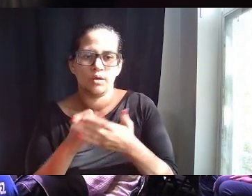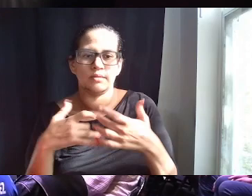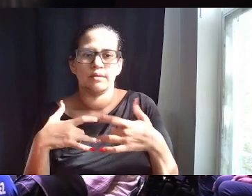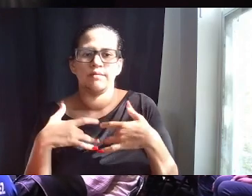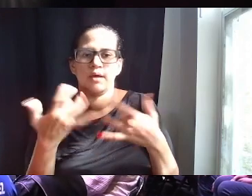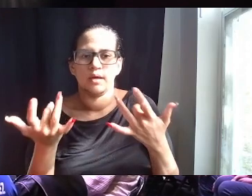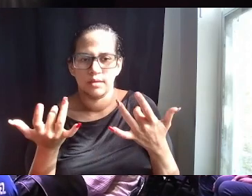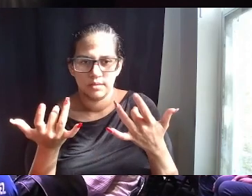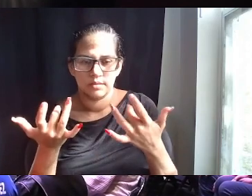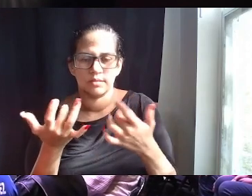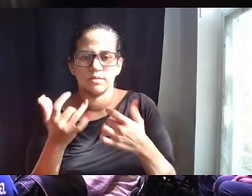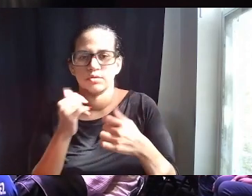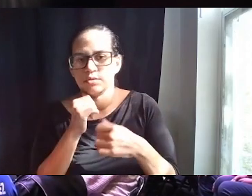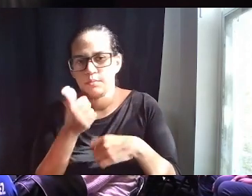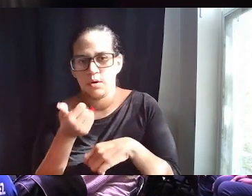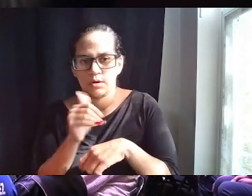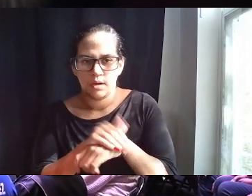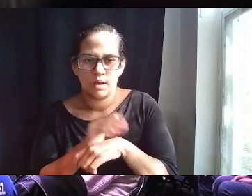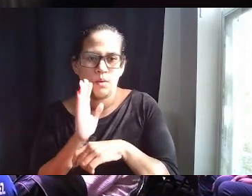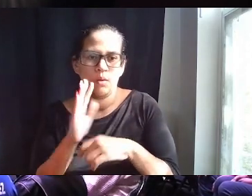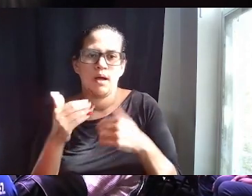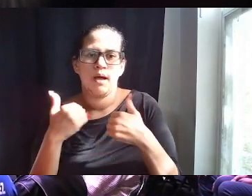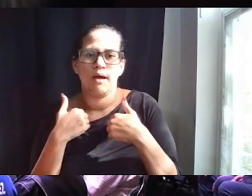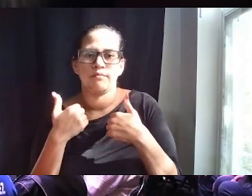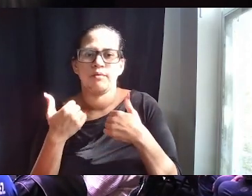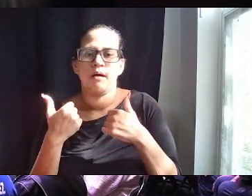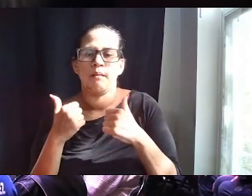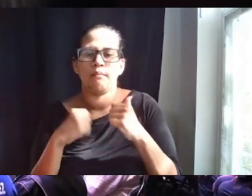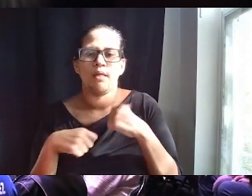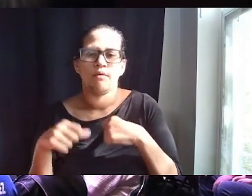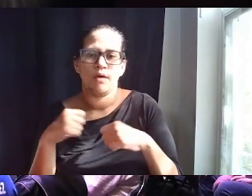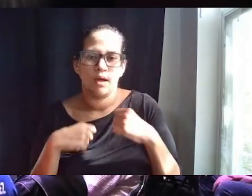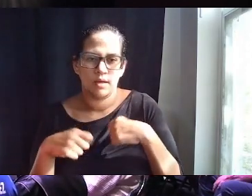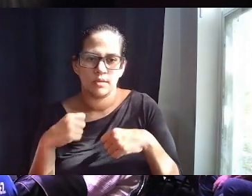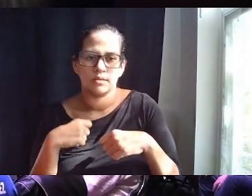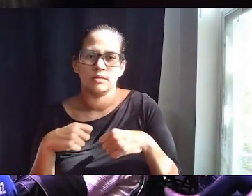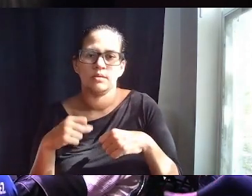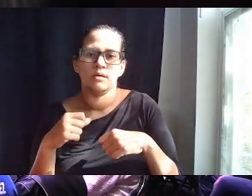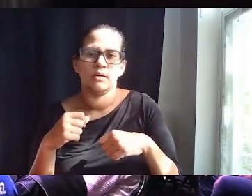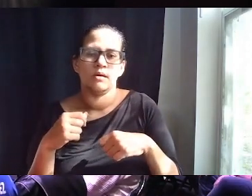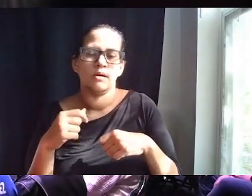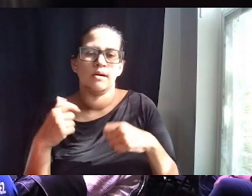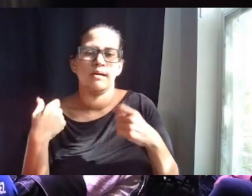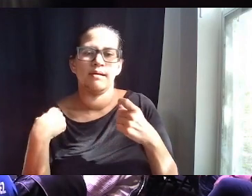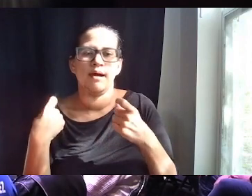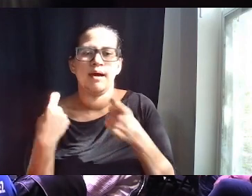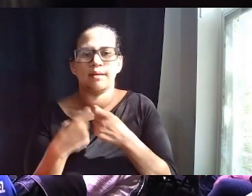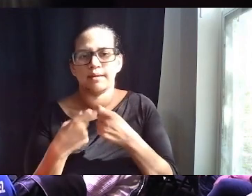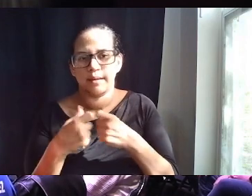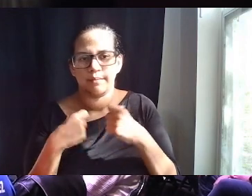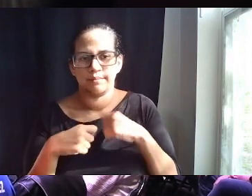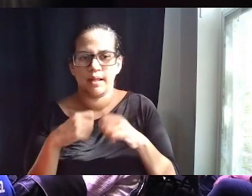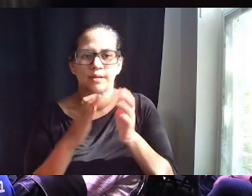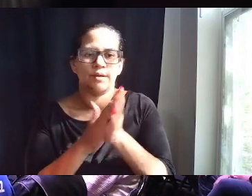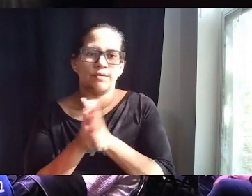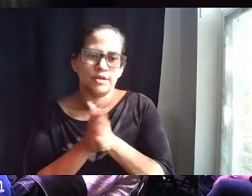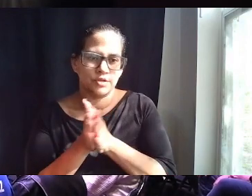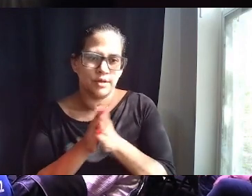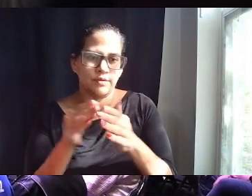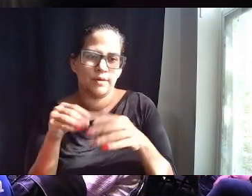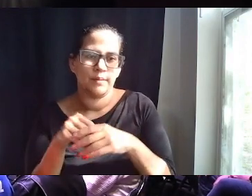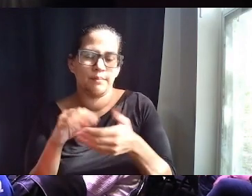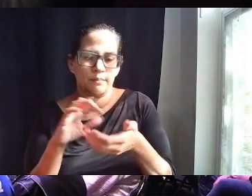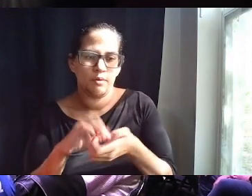Tomorrow night, we're going to have a playwright. We're having the Latine Playwright Initiative in partnership with